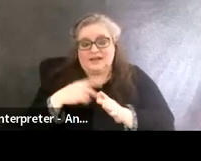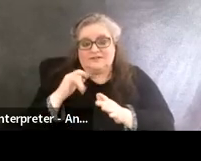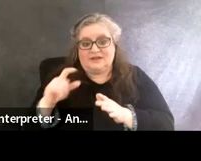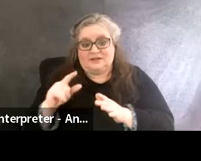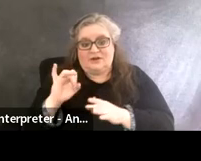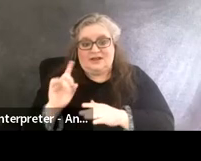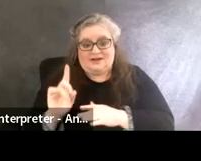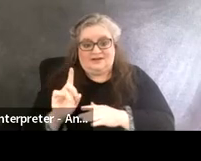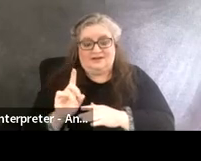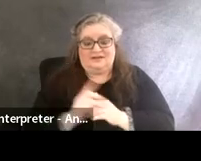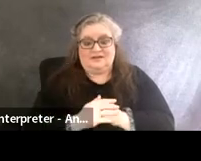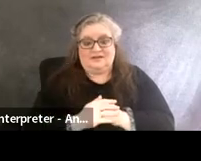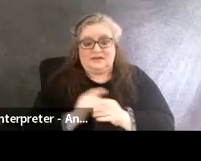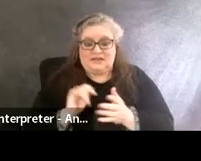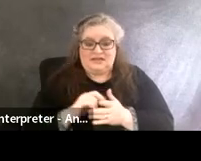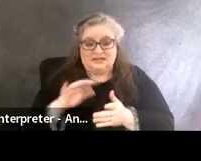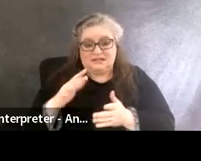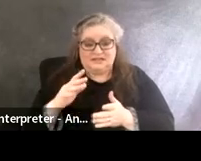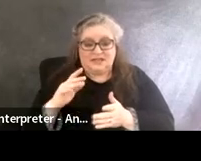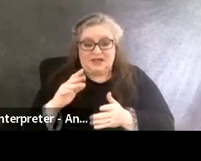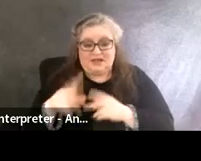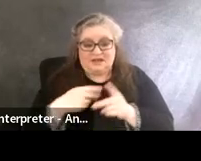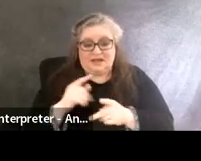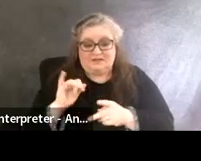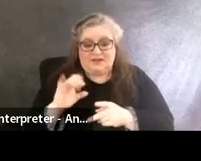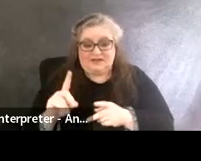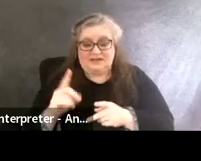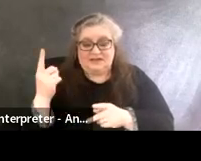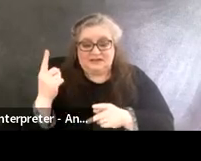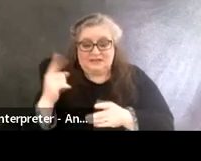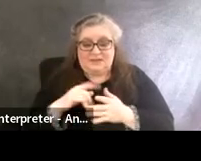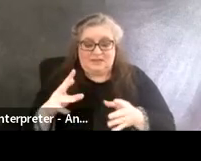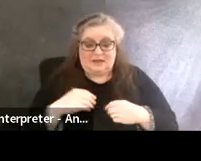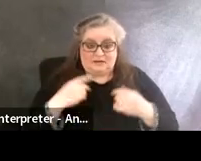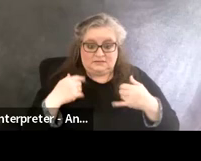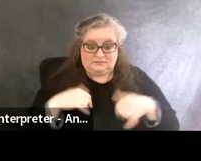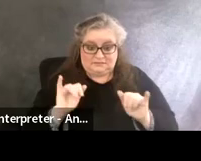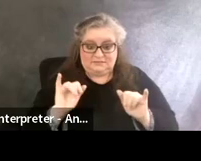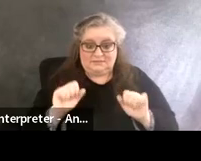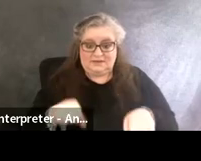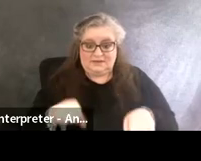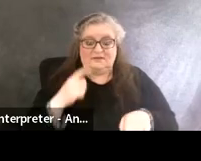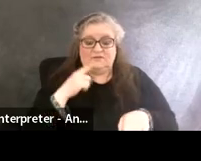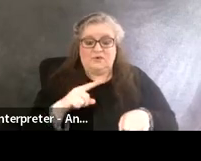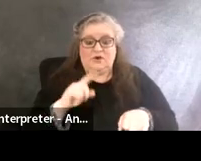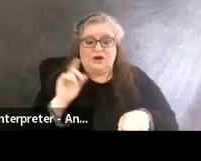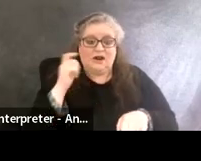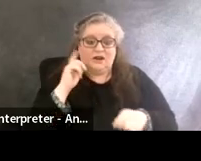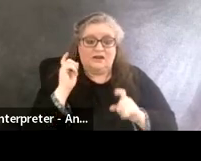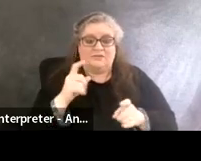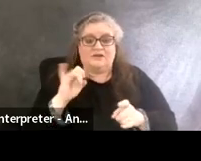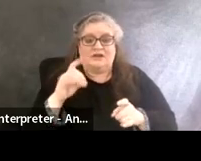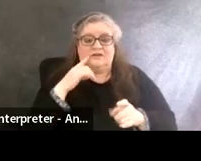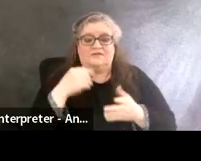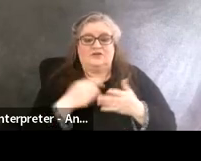ID. Is that kind of ID something that would be acceptable for government issue ID for